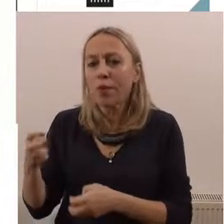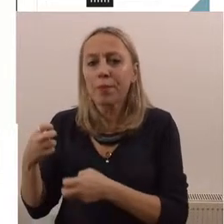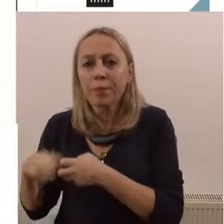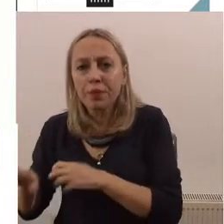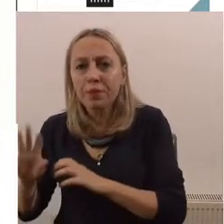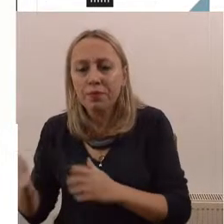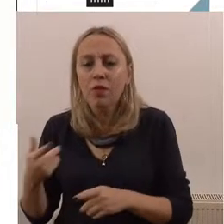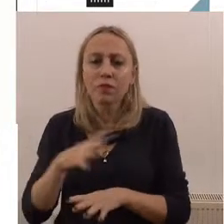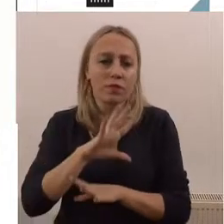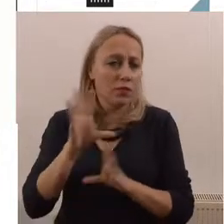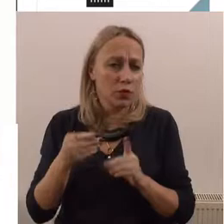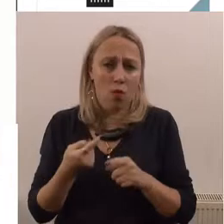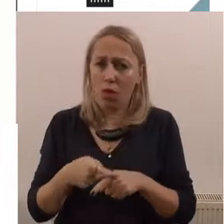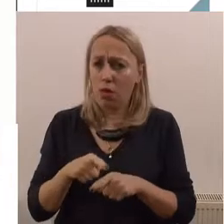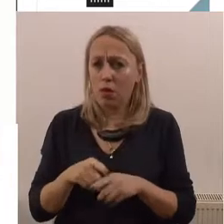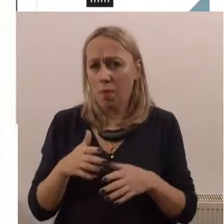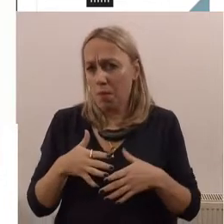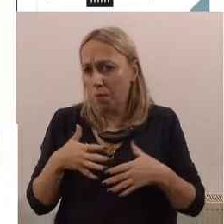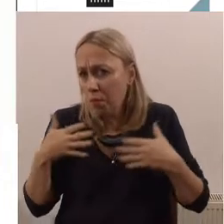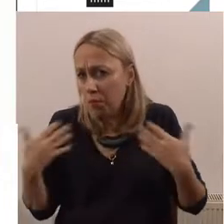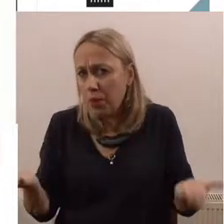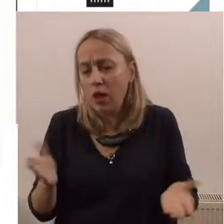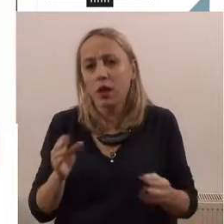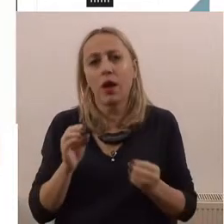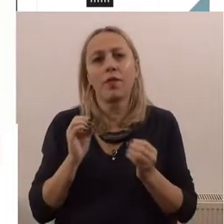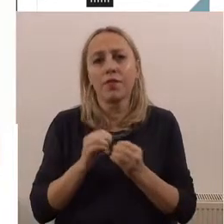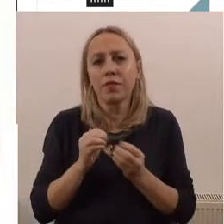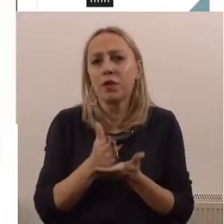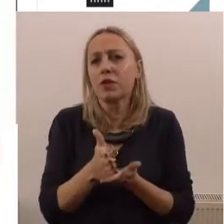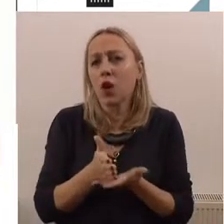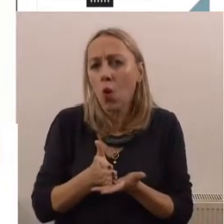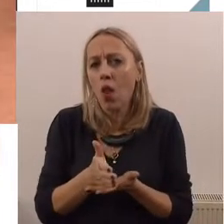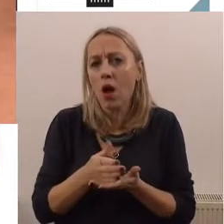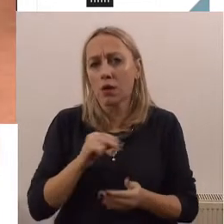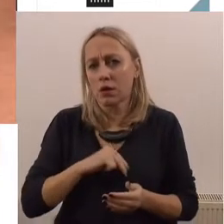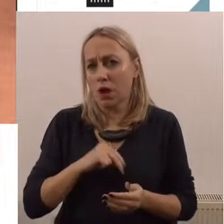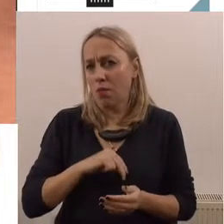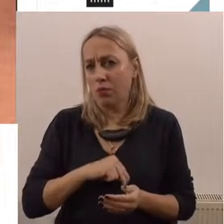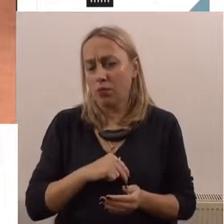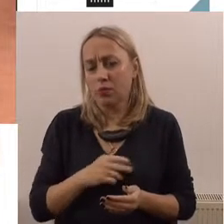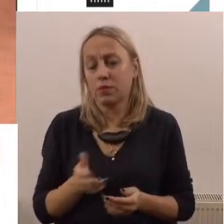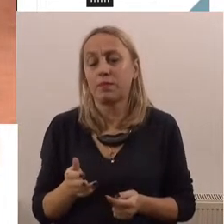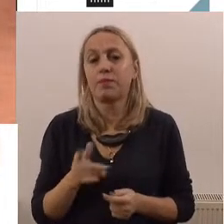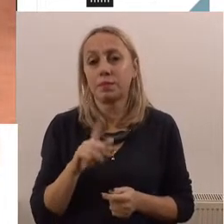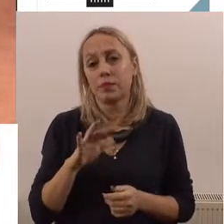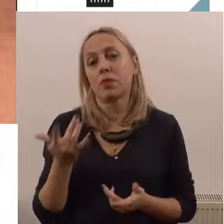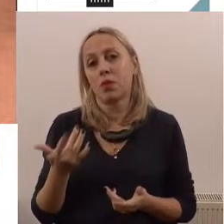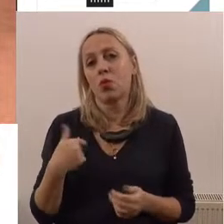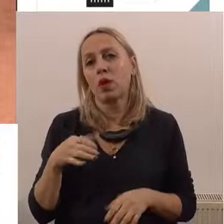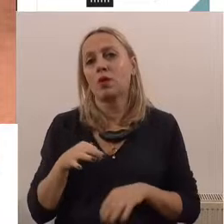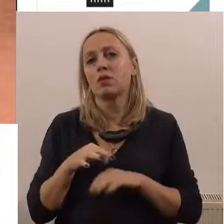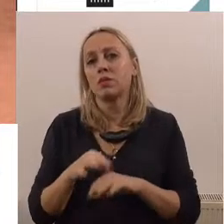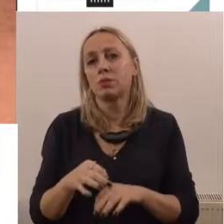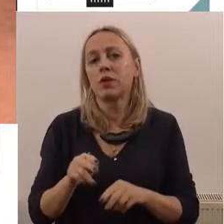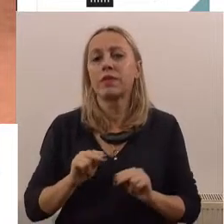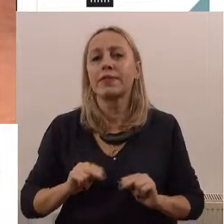to make sure how this they know how this works and what they do in case of a